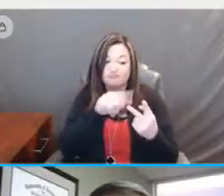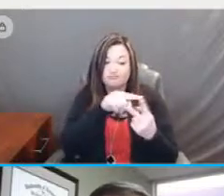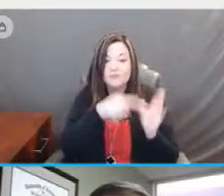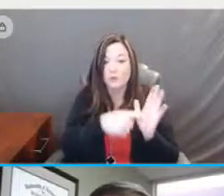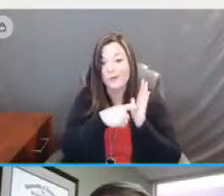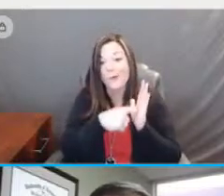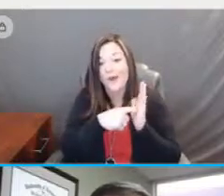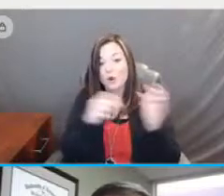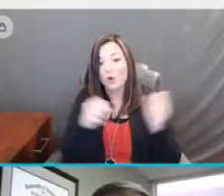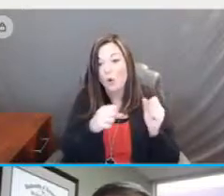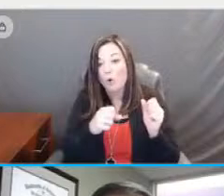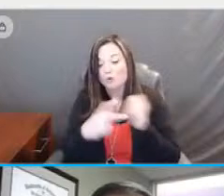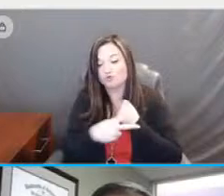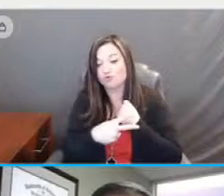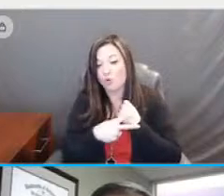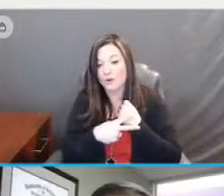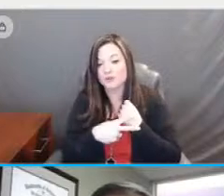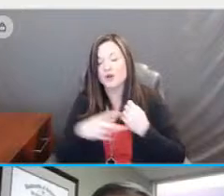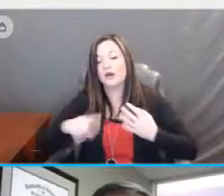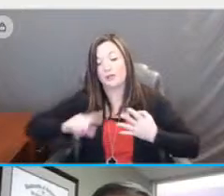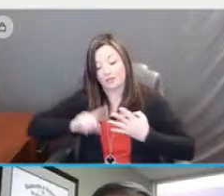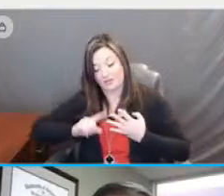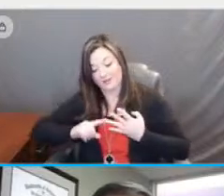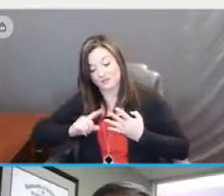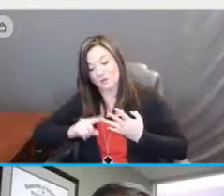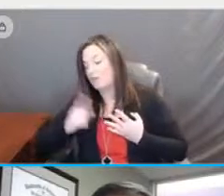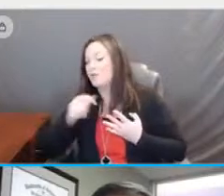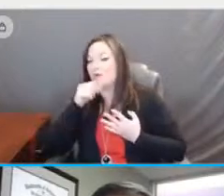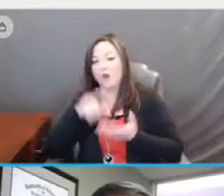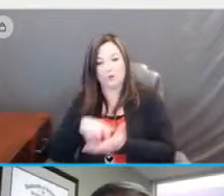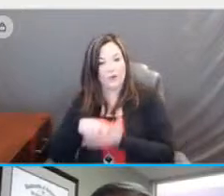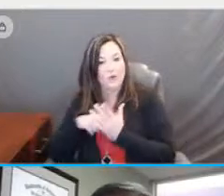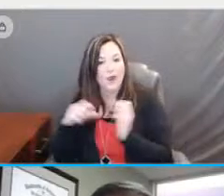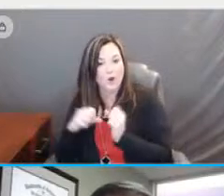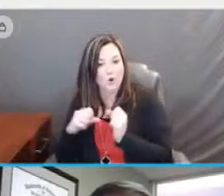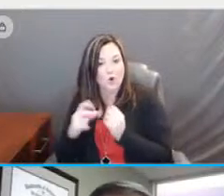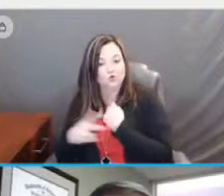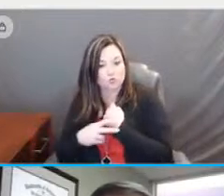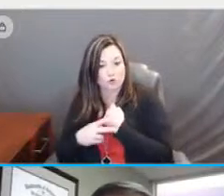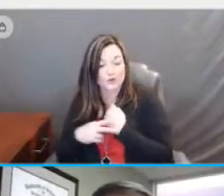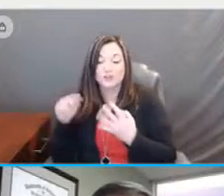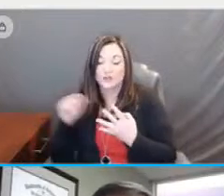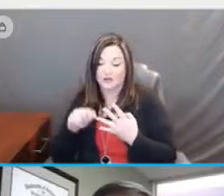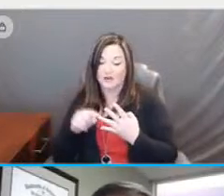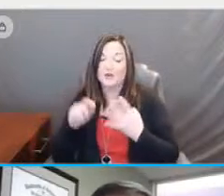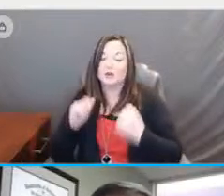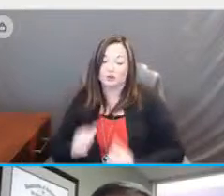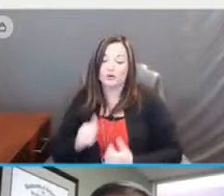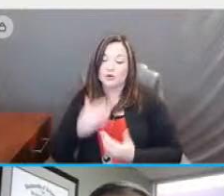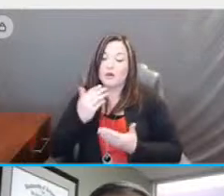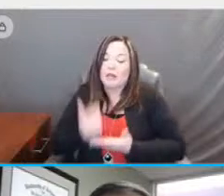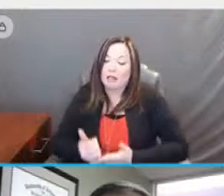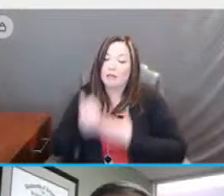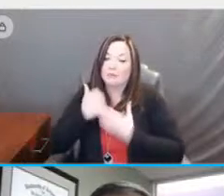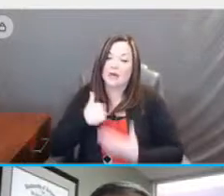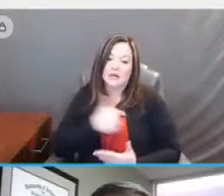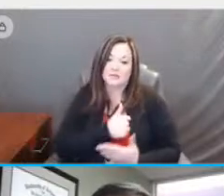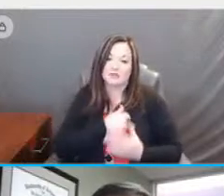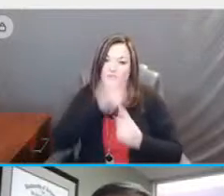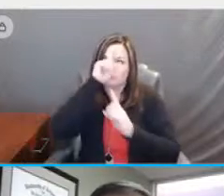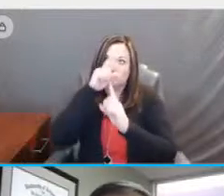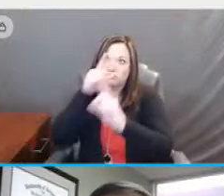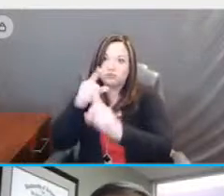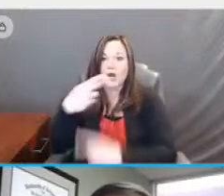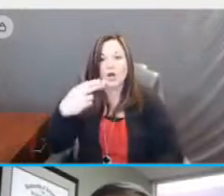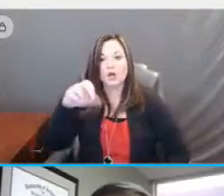do a lot of good to make sure that we get closer to that goal of herd immunity. It's